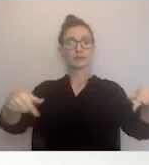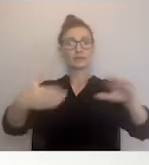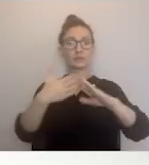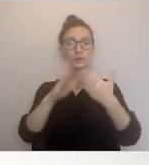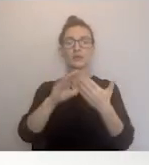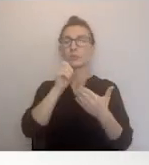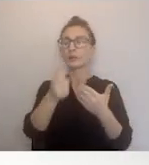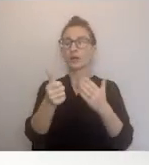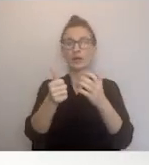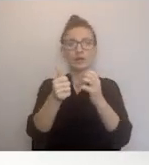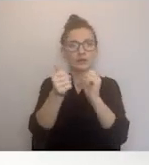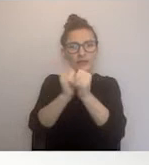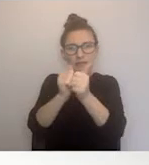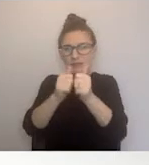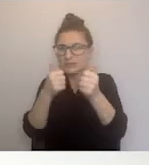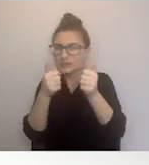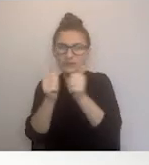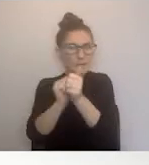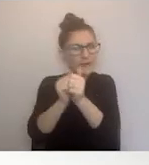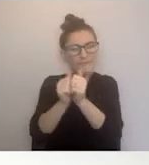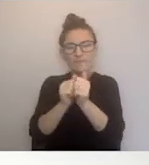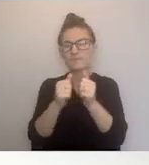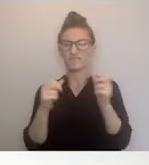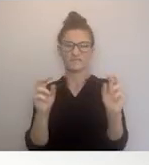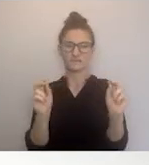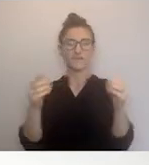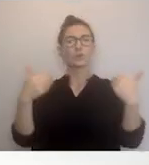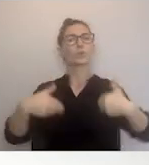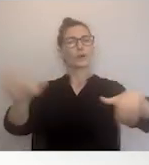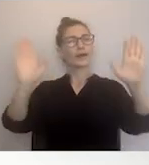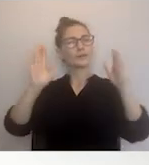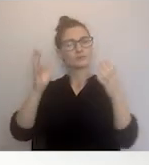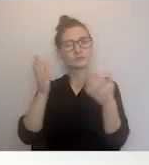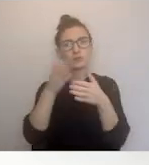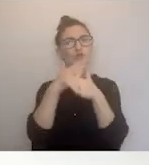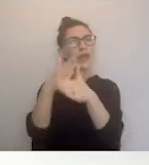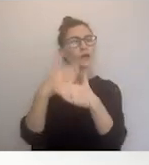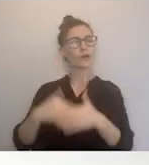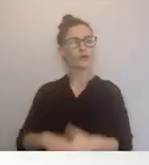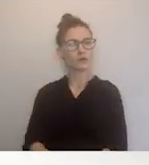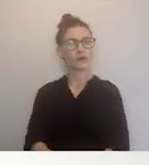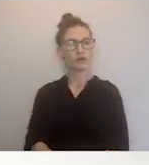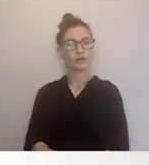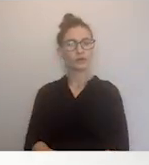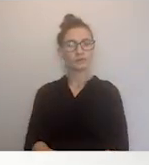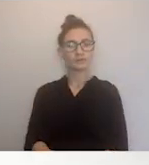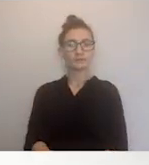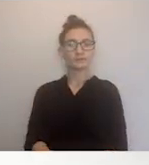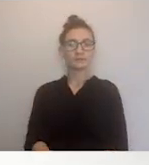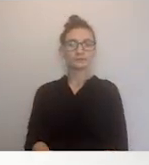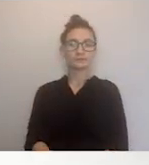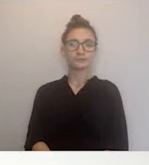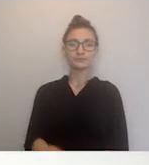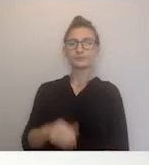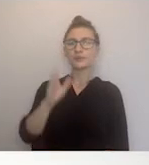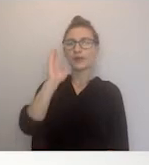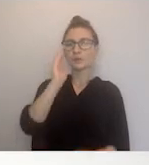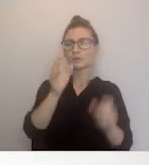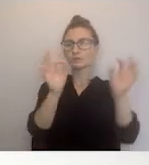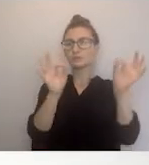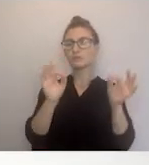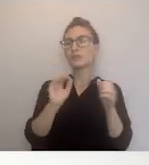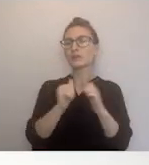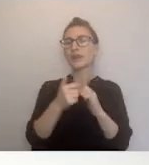our community, so we are not competitive in nature at all. Please go forth and replicate. I have a slide on that at the end. So I'll get started with